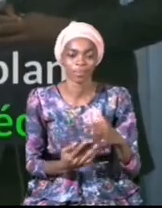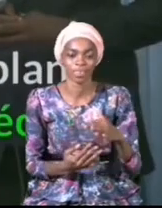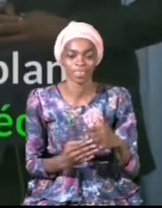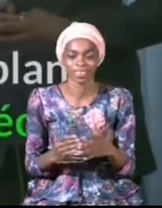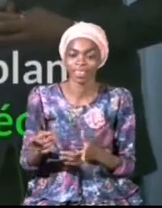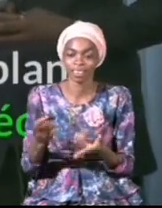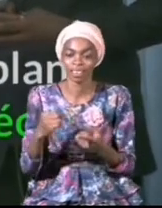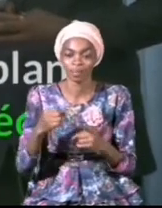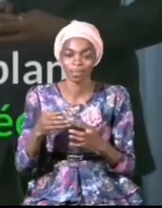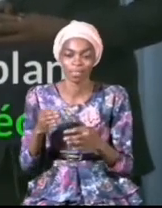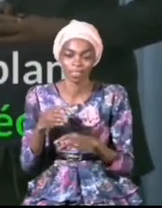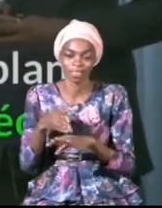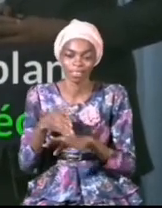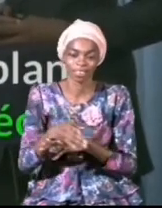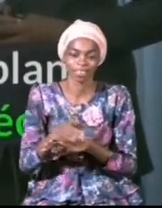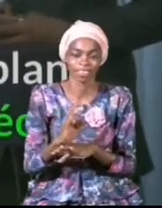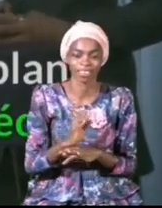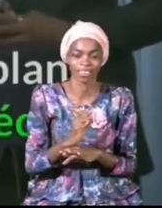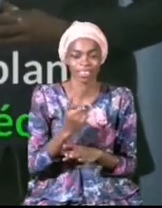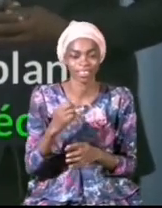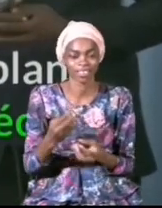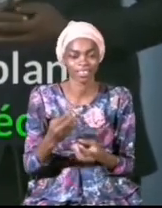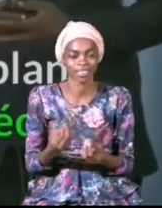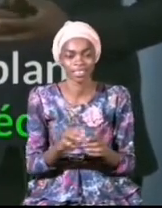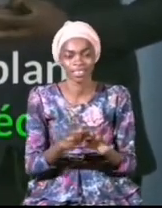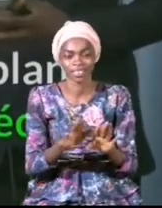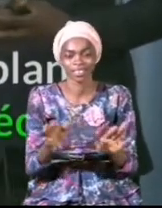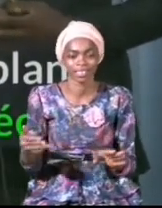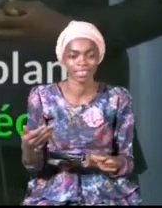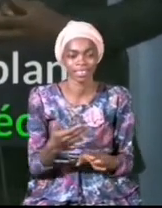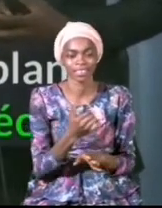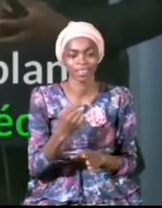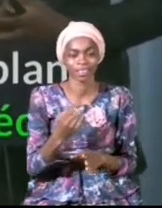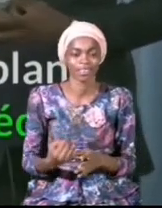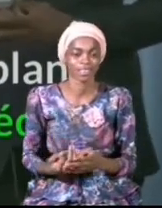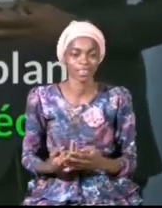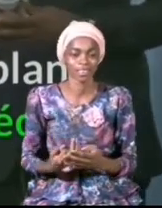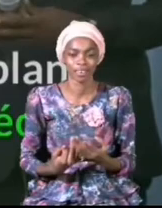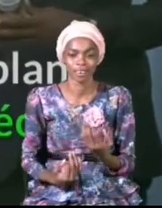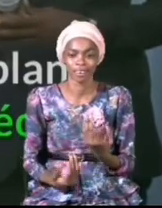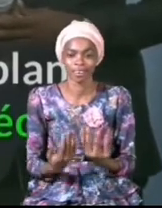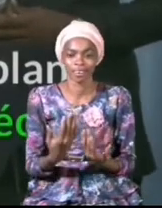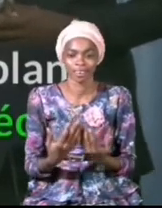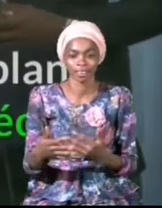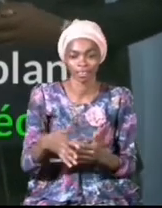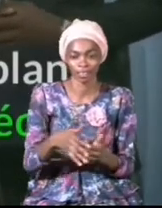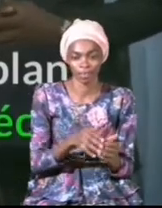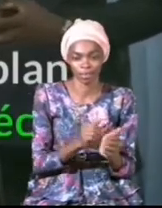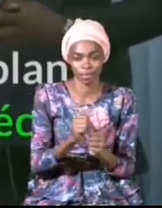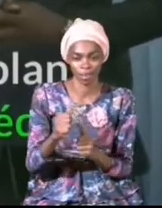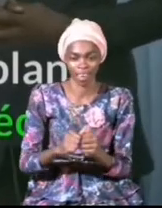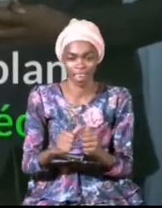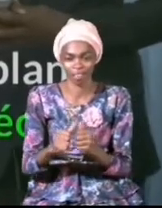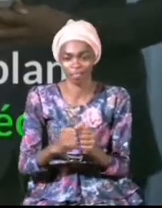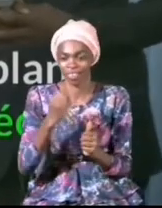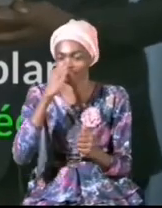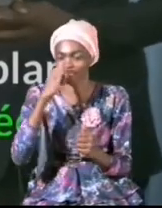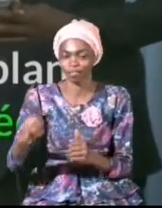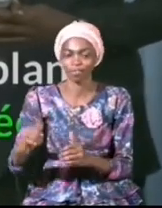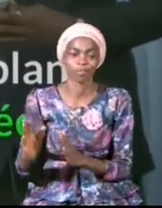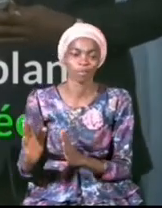There's a heat consuming every evil